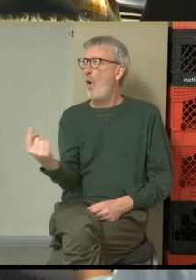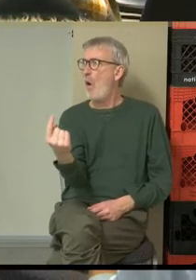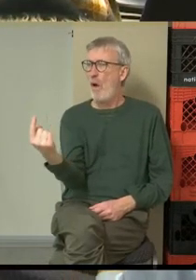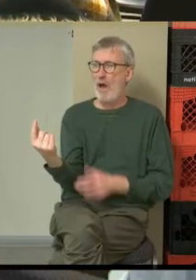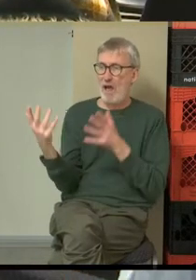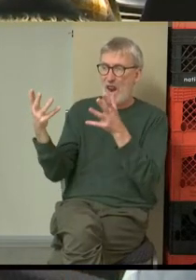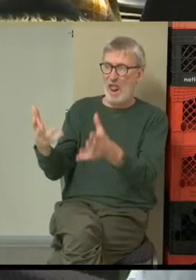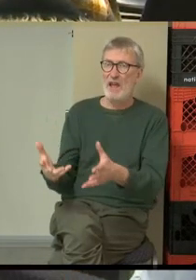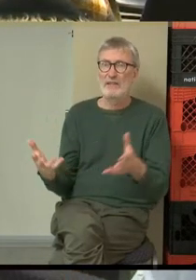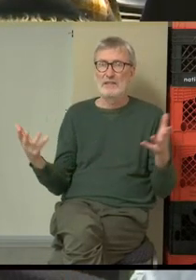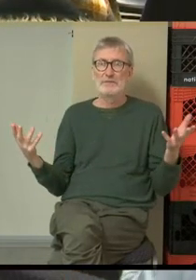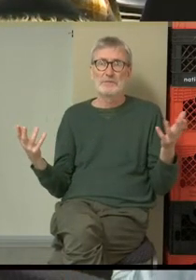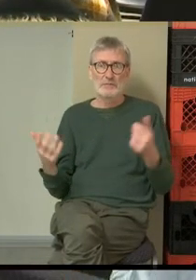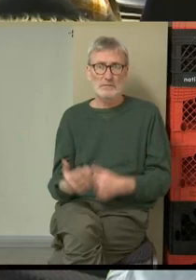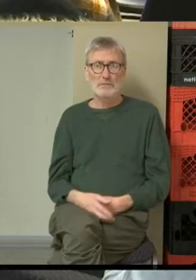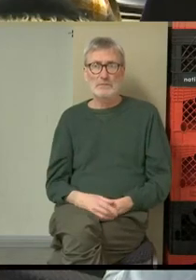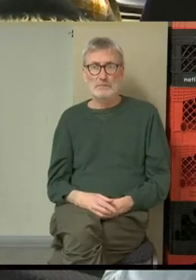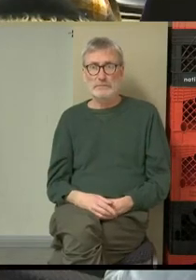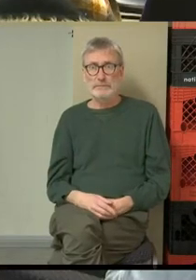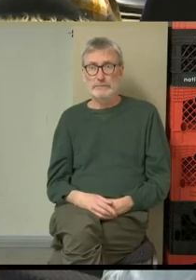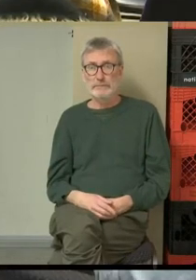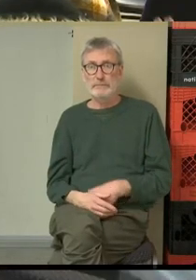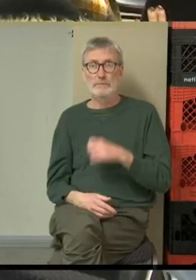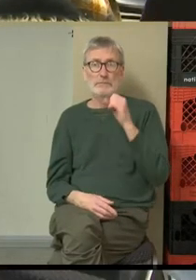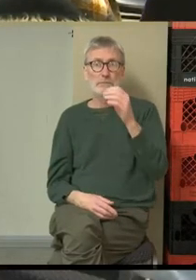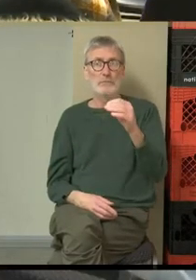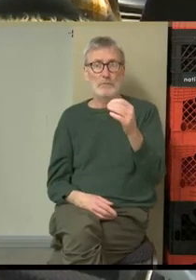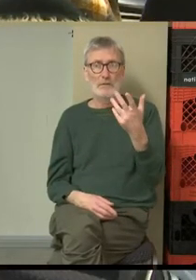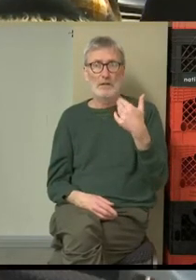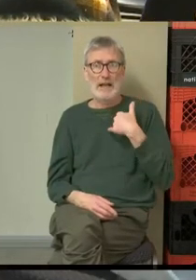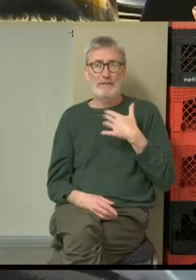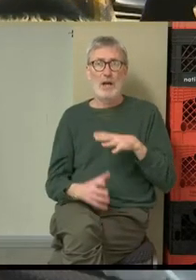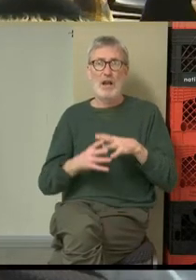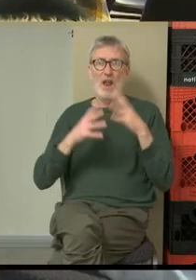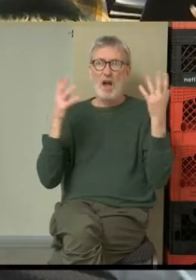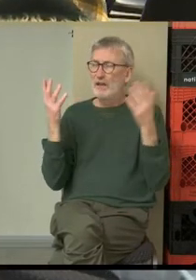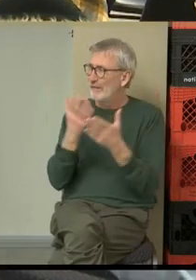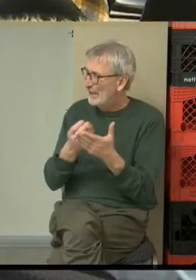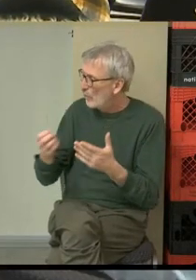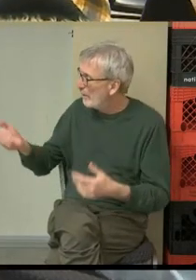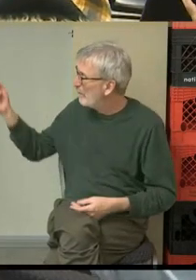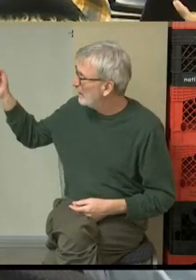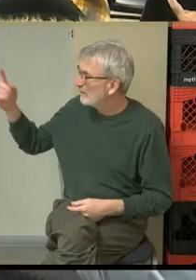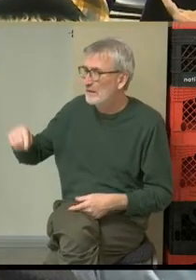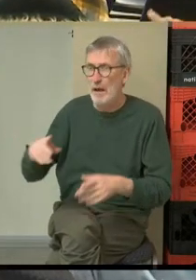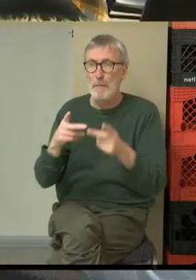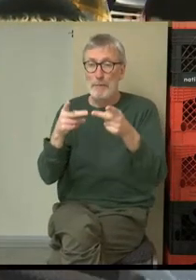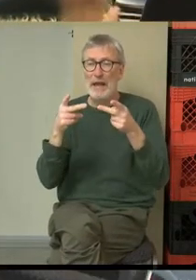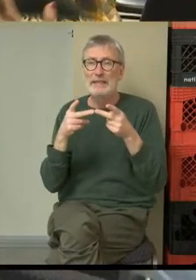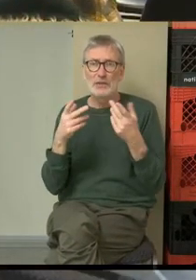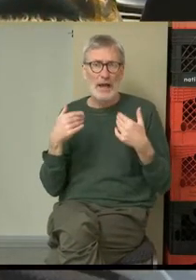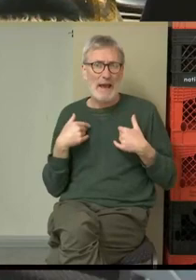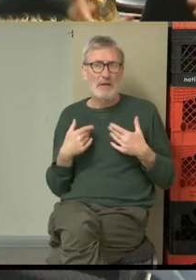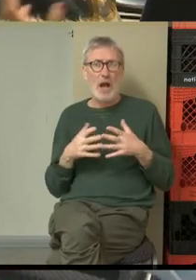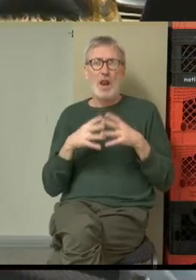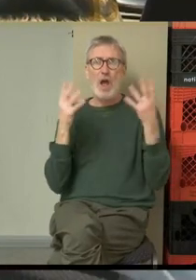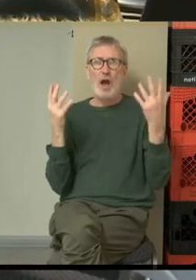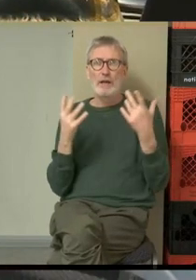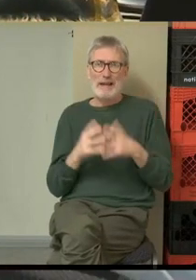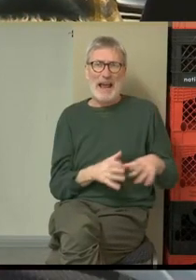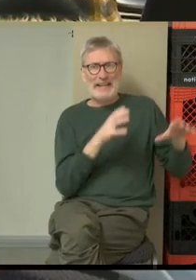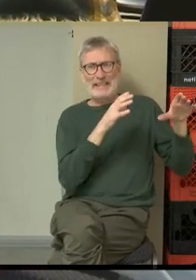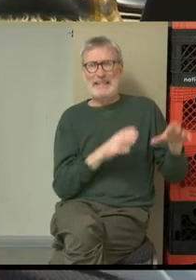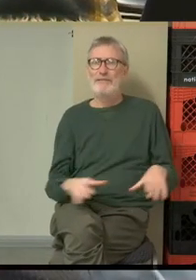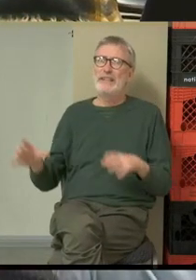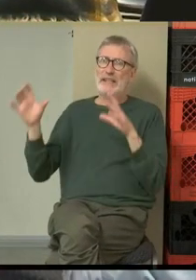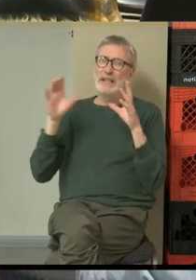themselves over there in the summer. So there's a lot of equipment and area where you have lots of